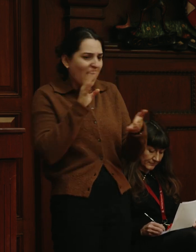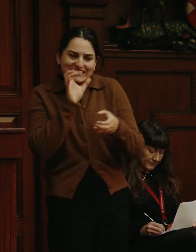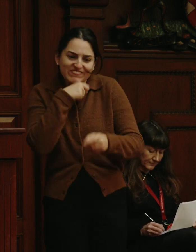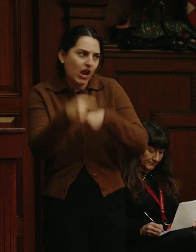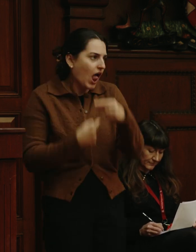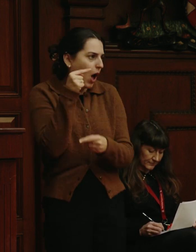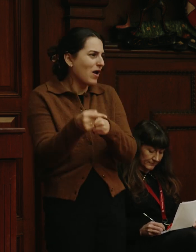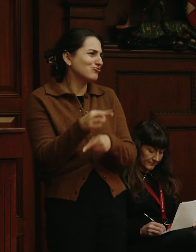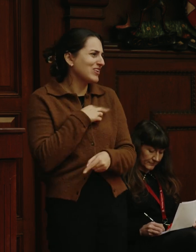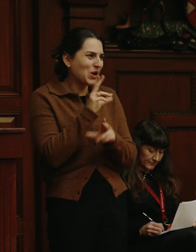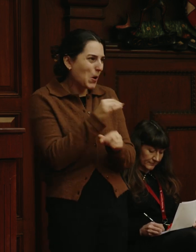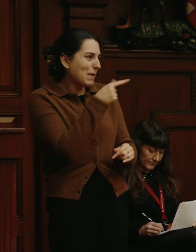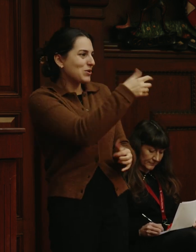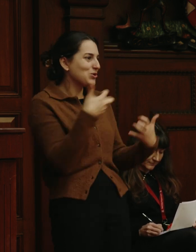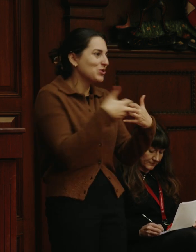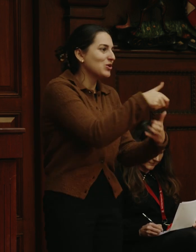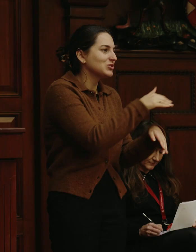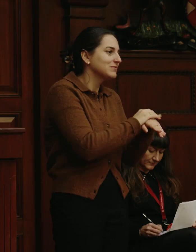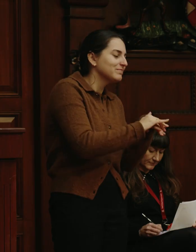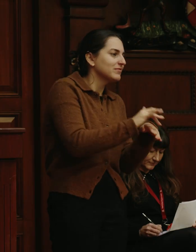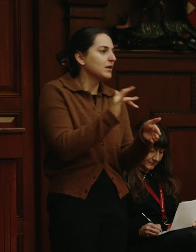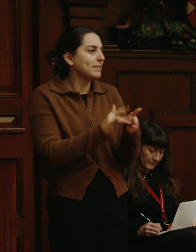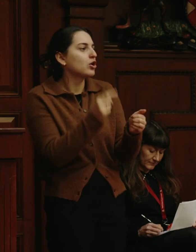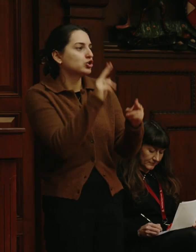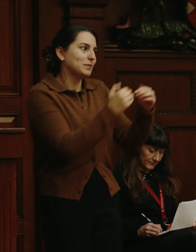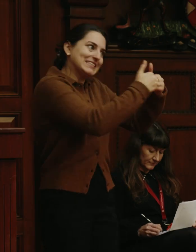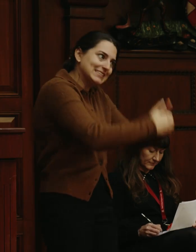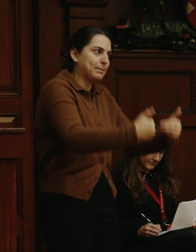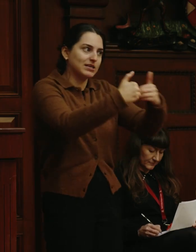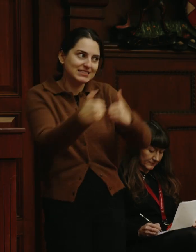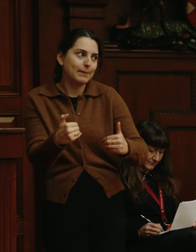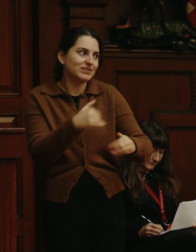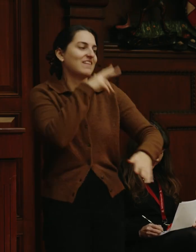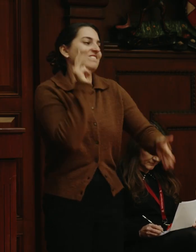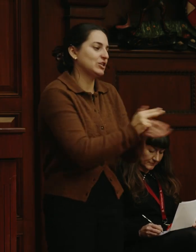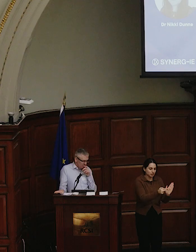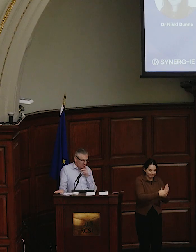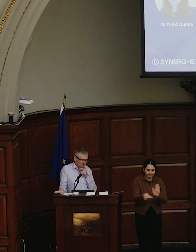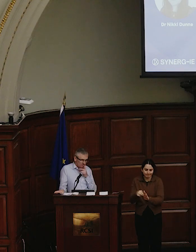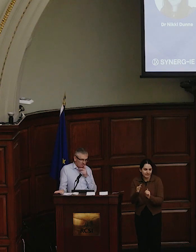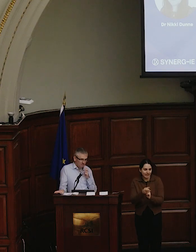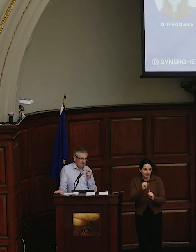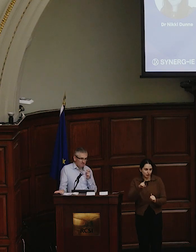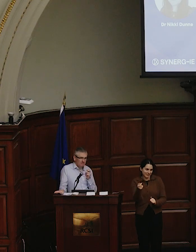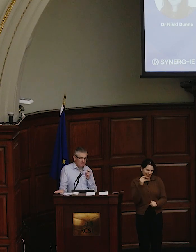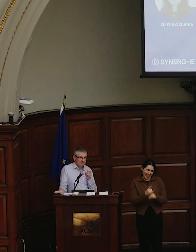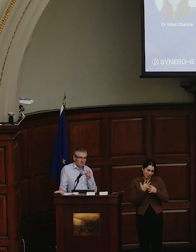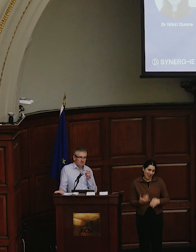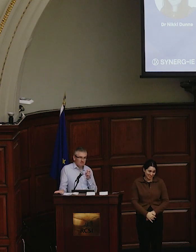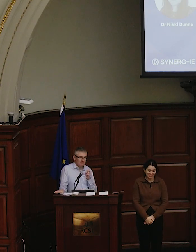So I think the sooner we start to kind of subdivide the different categories of Sjögren's, I think that will be really helpful.